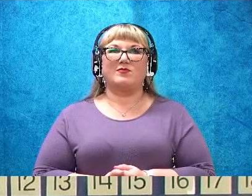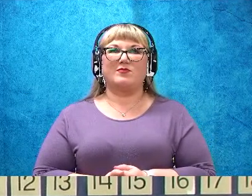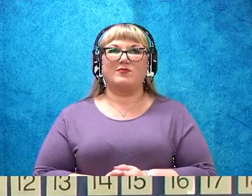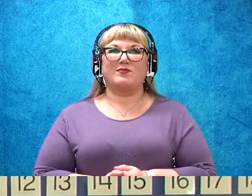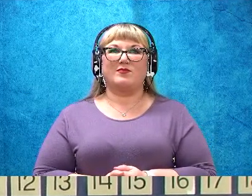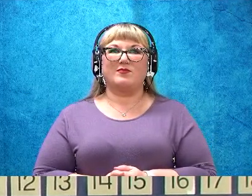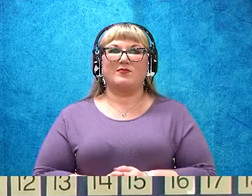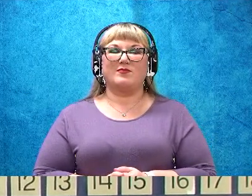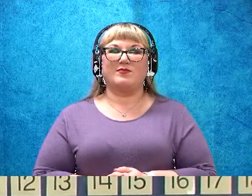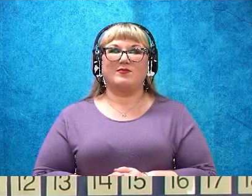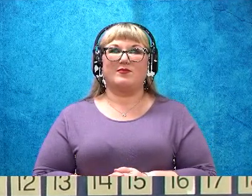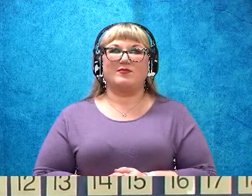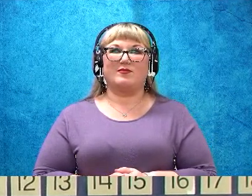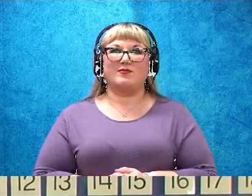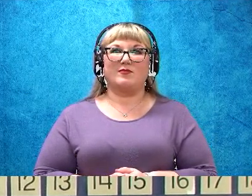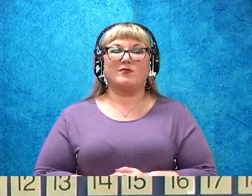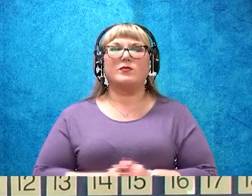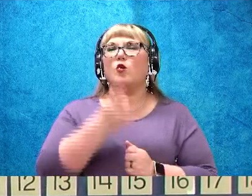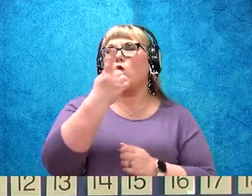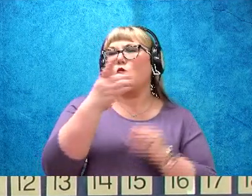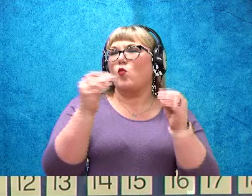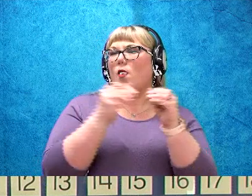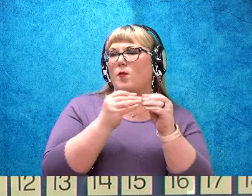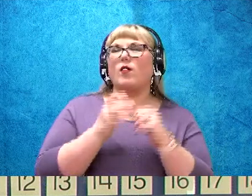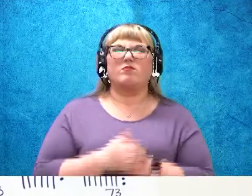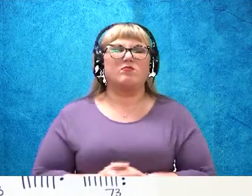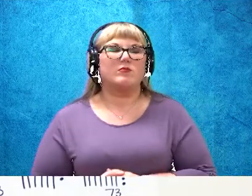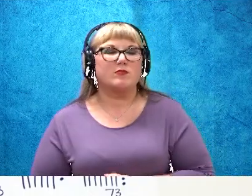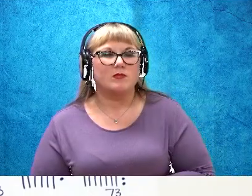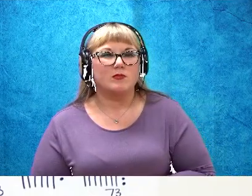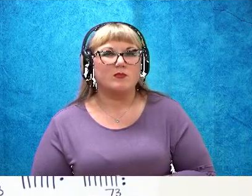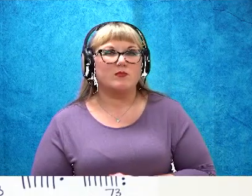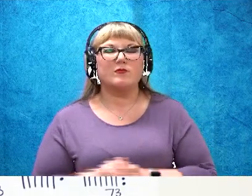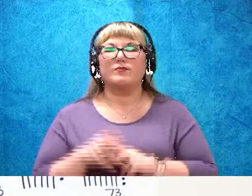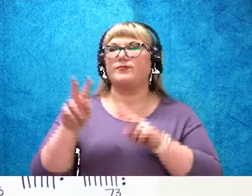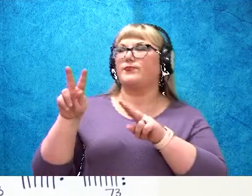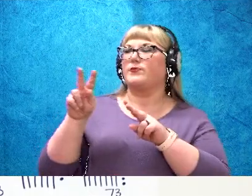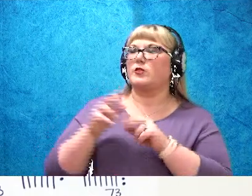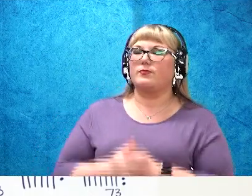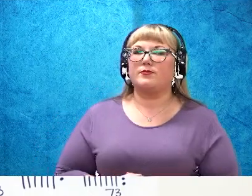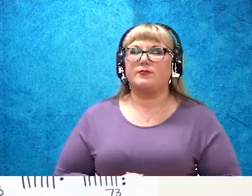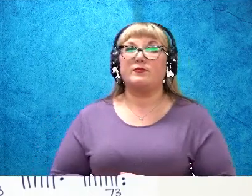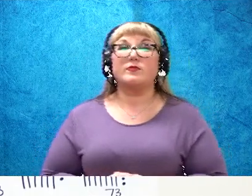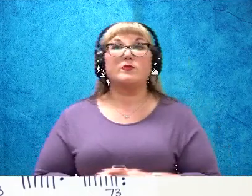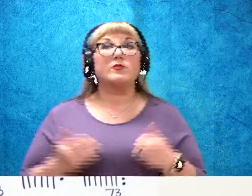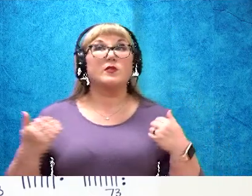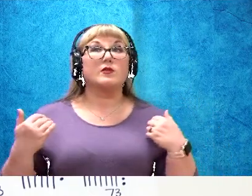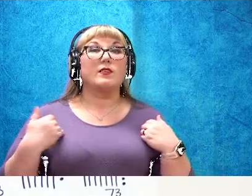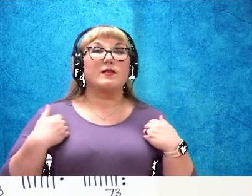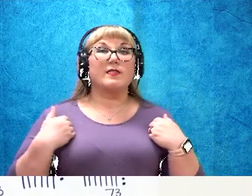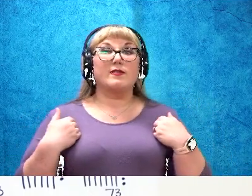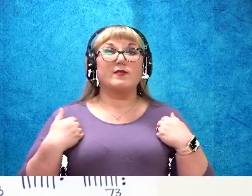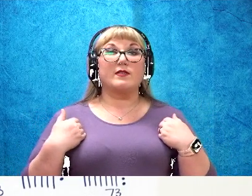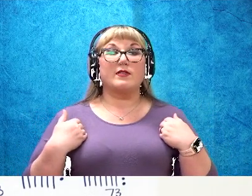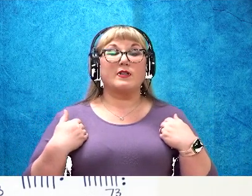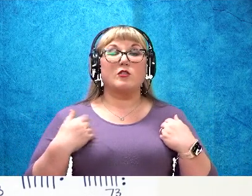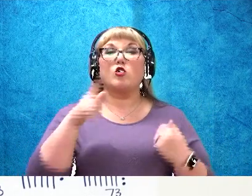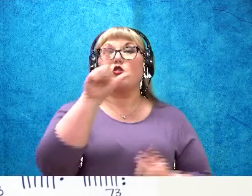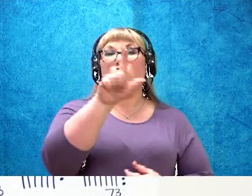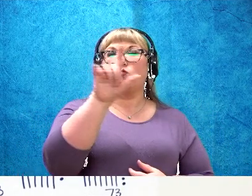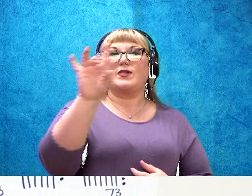Okay? One more for good measure. Let's look up here. We have the one